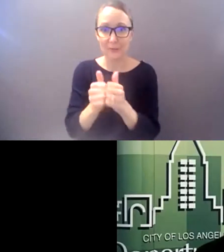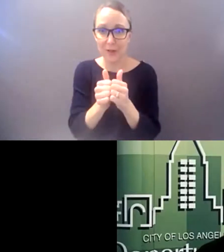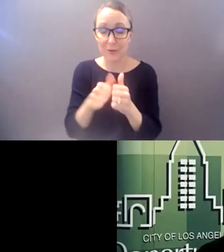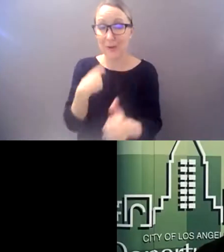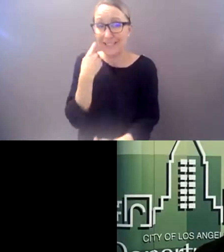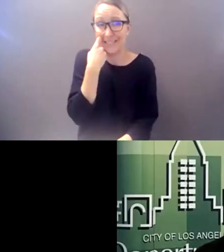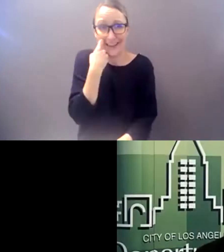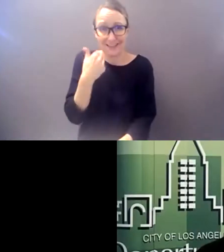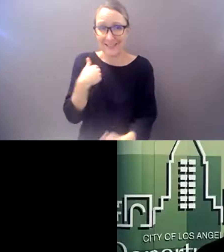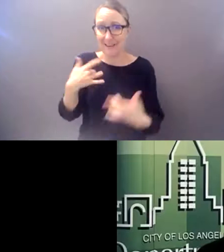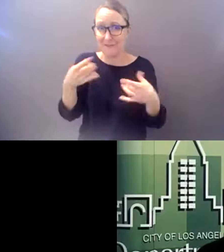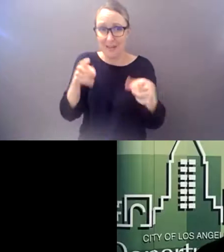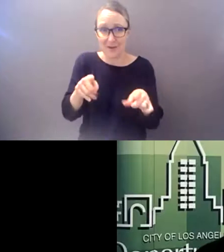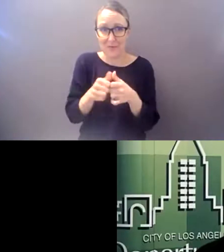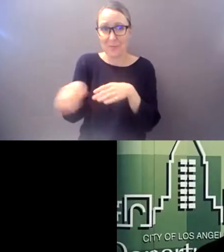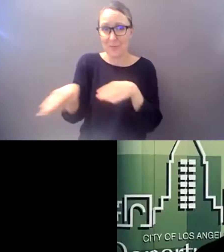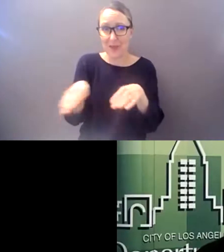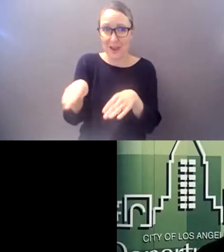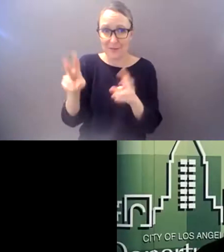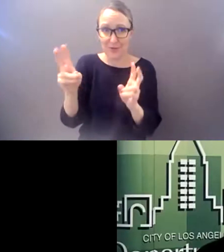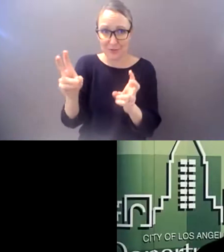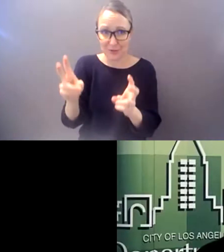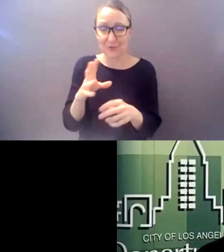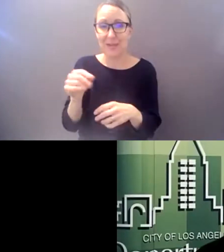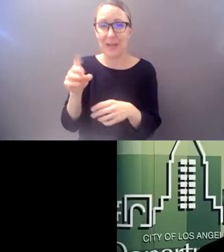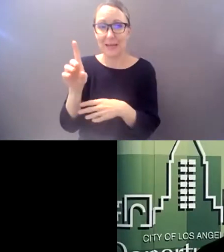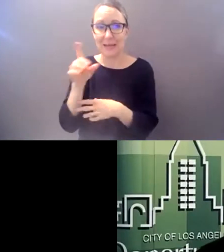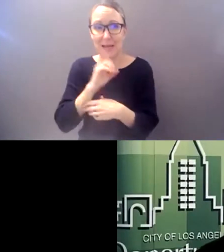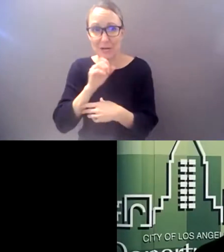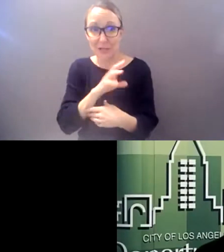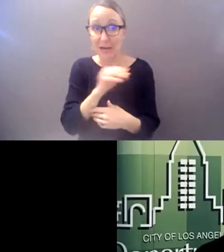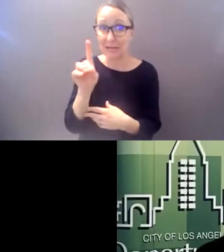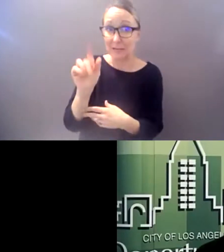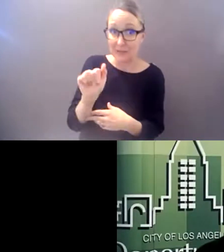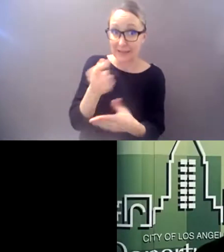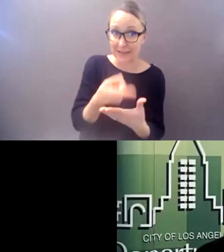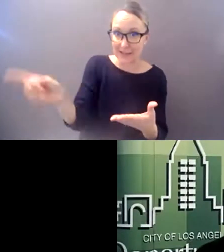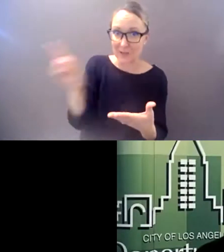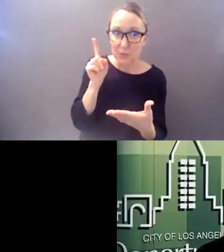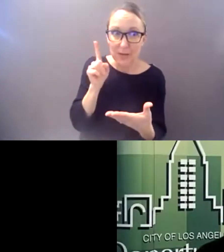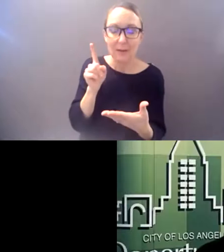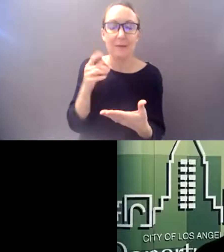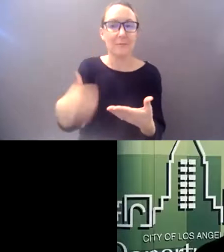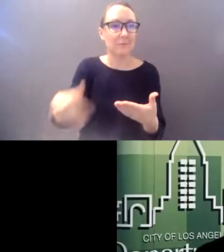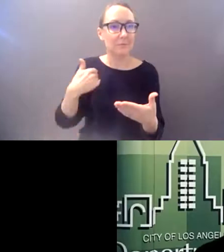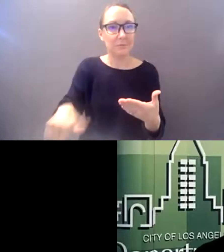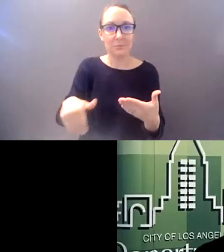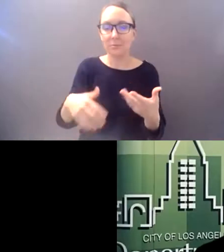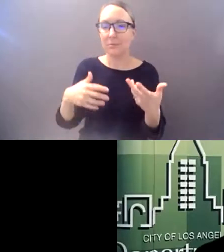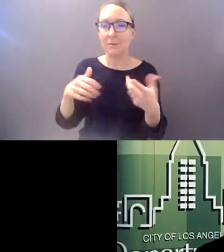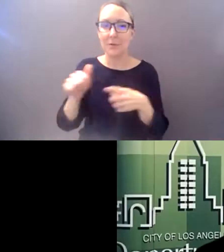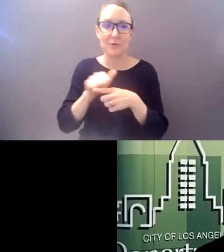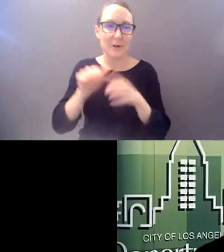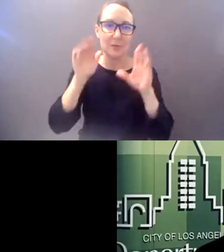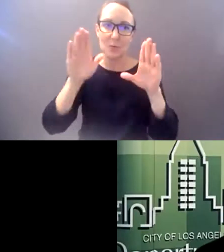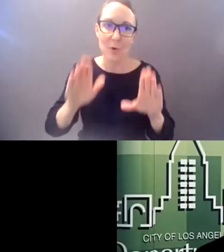an event on behavioral issues and aging and disability last week. That was incredibly wonderful